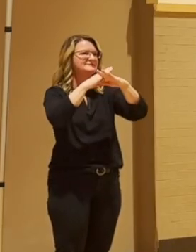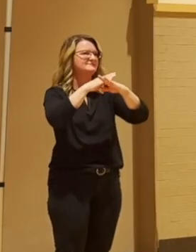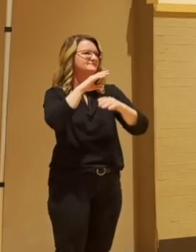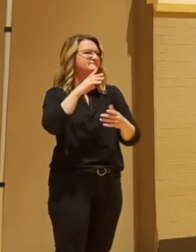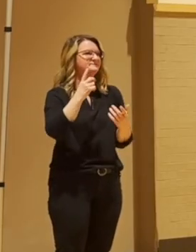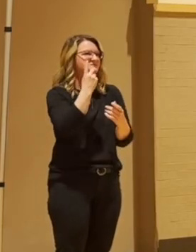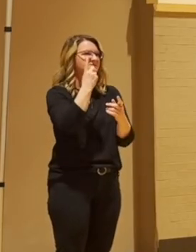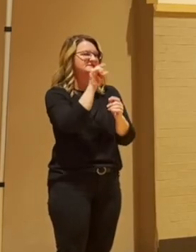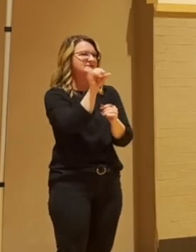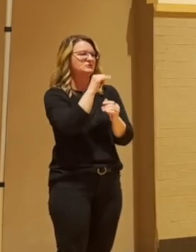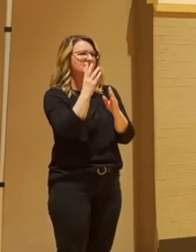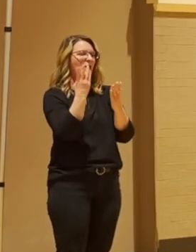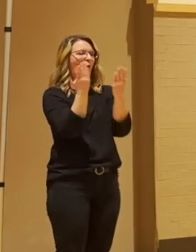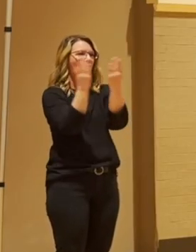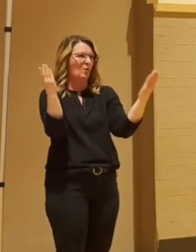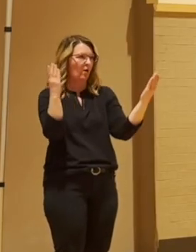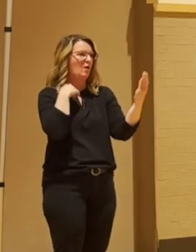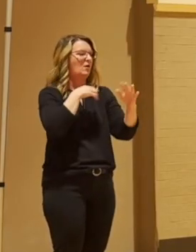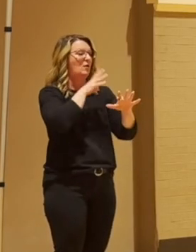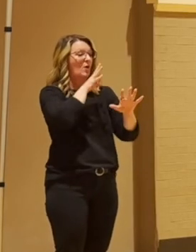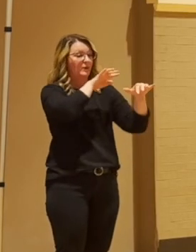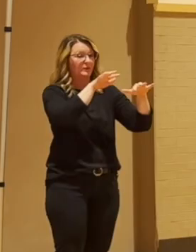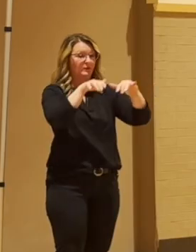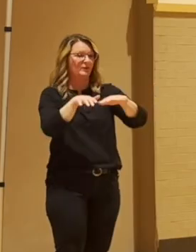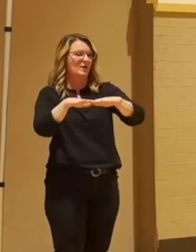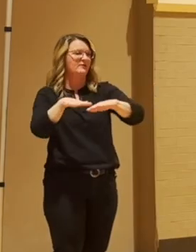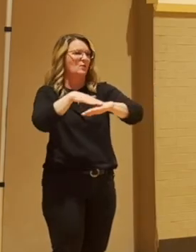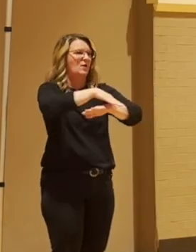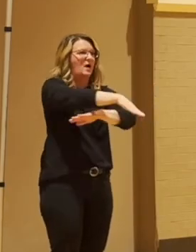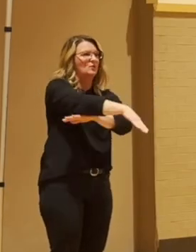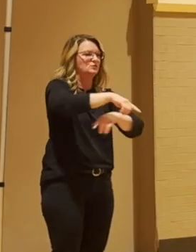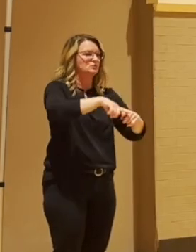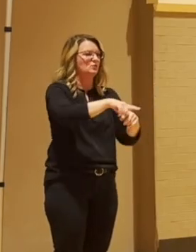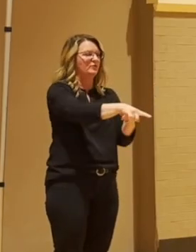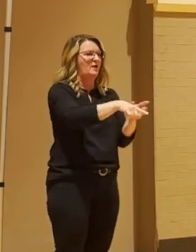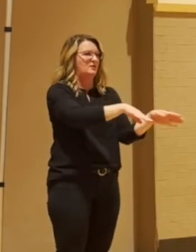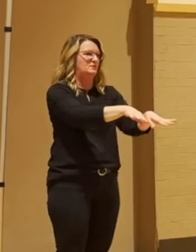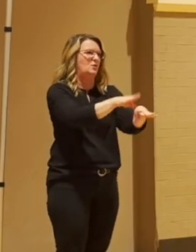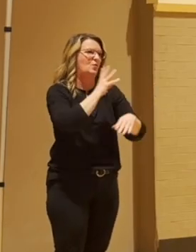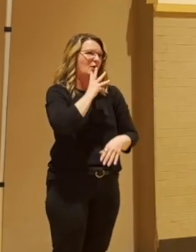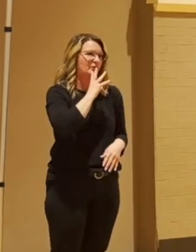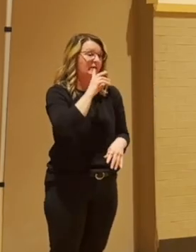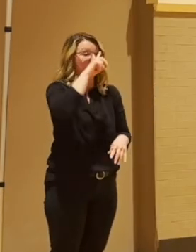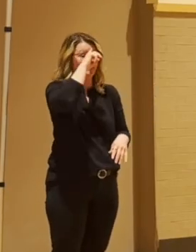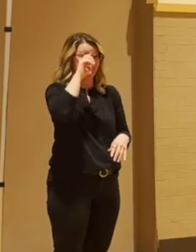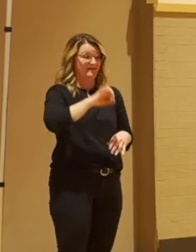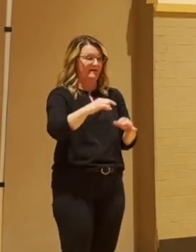similar, it's like a wall, and it will overflow that and then go out directly to our waterways. And because of